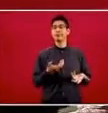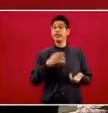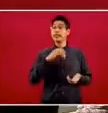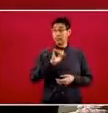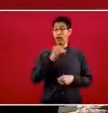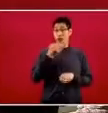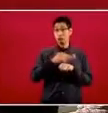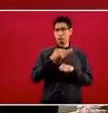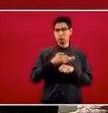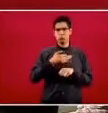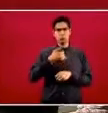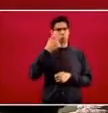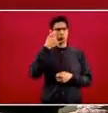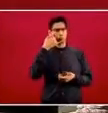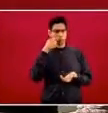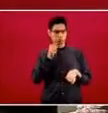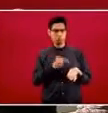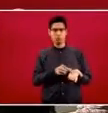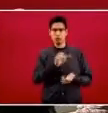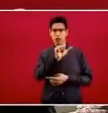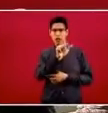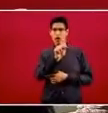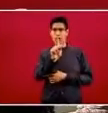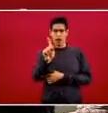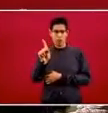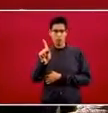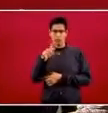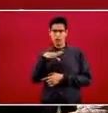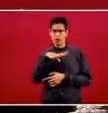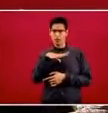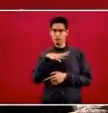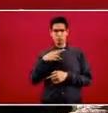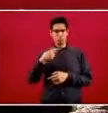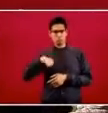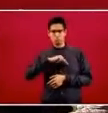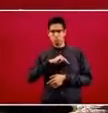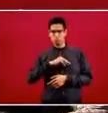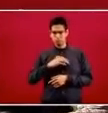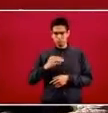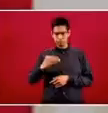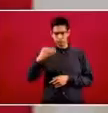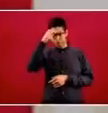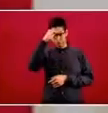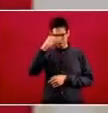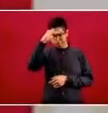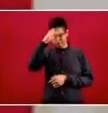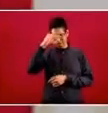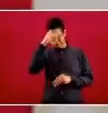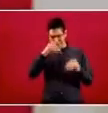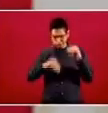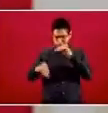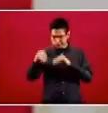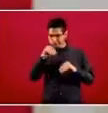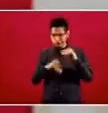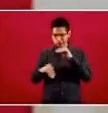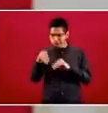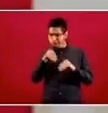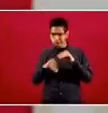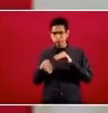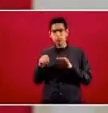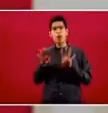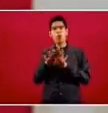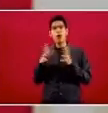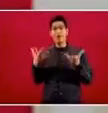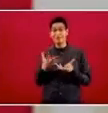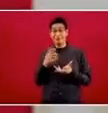you share with us? Can you put the slide on? Thank you. Well, I would like to relate to you the result of